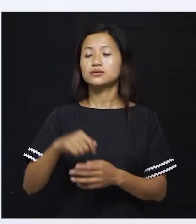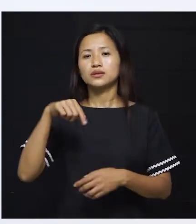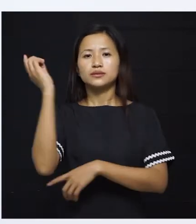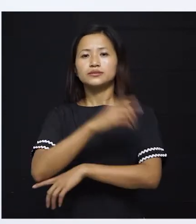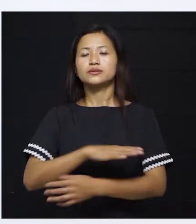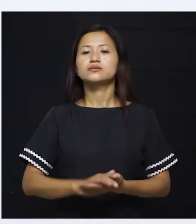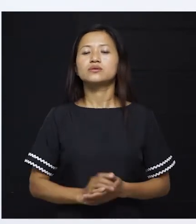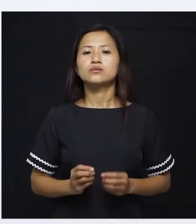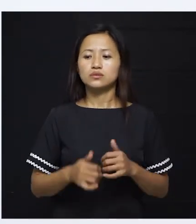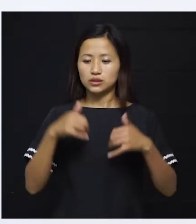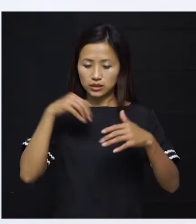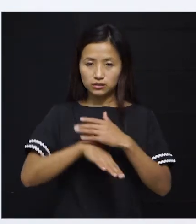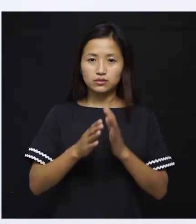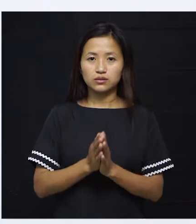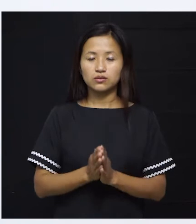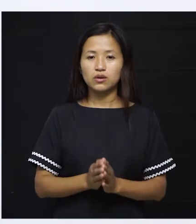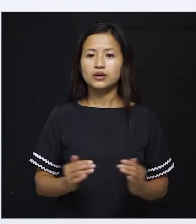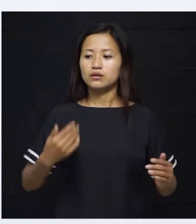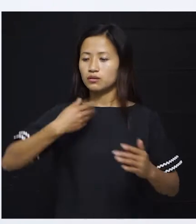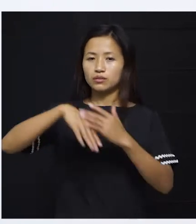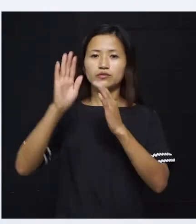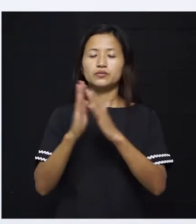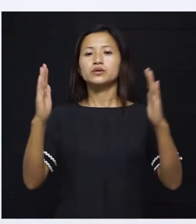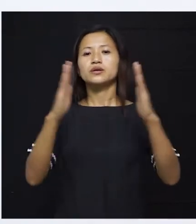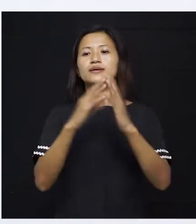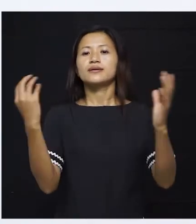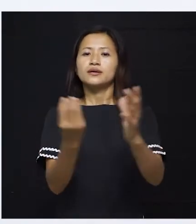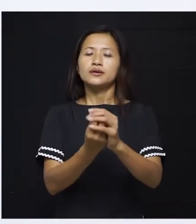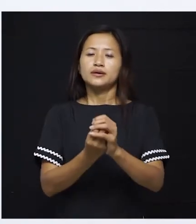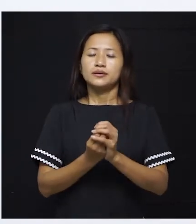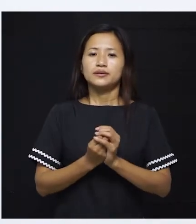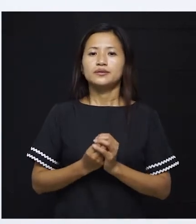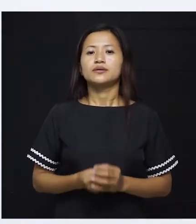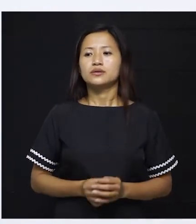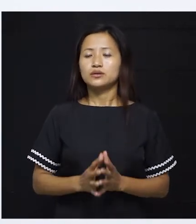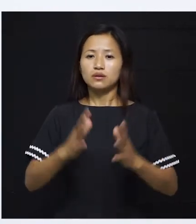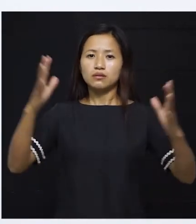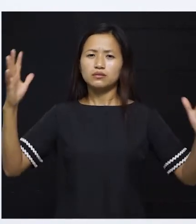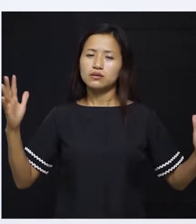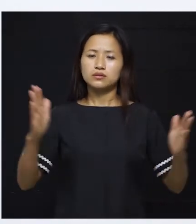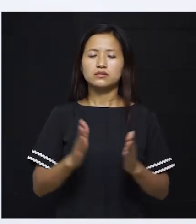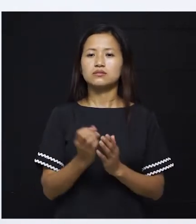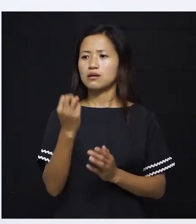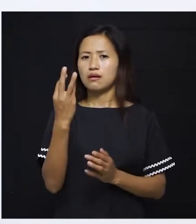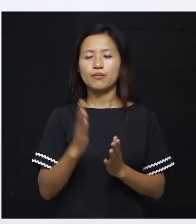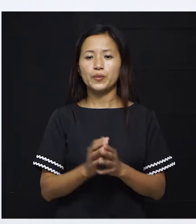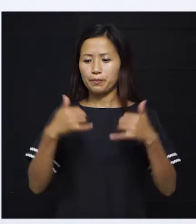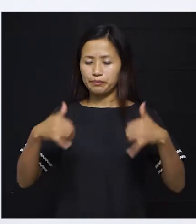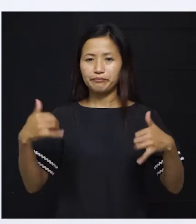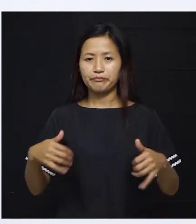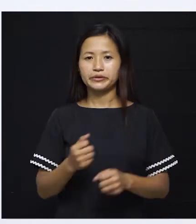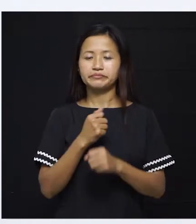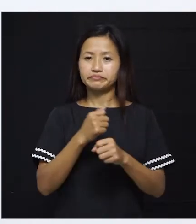outdoor activities. The youth, they come out from their homes, they gather together in a large number, and they used to play